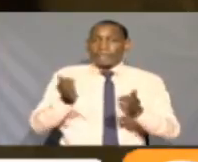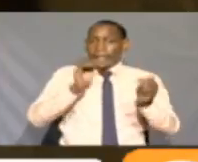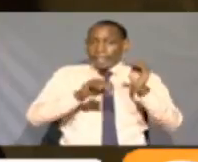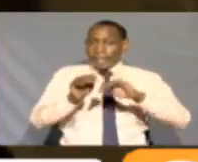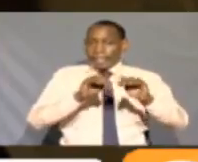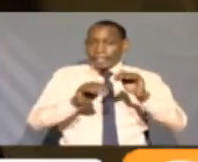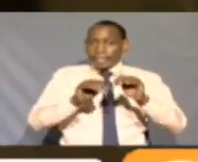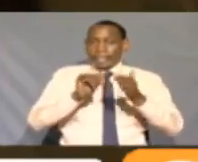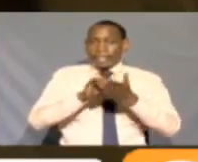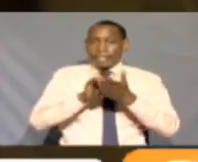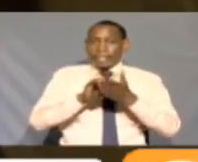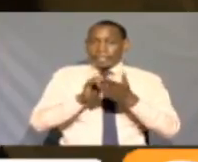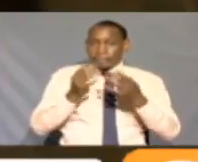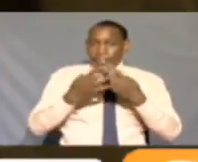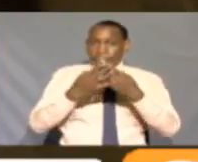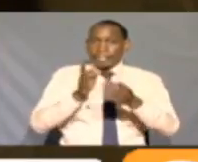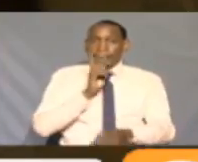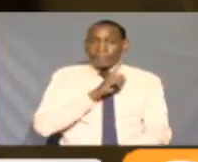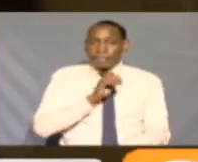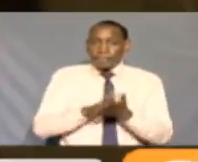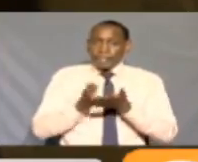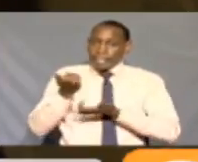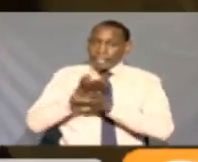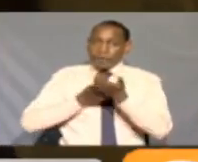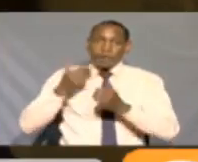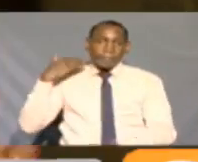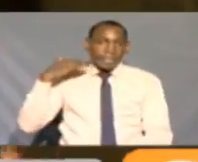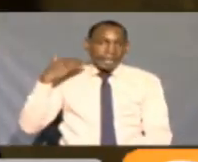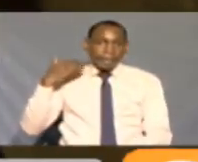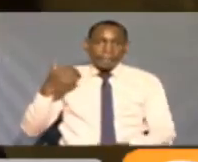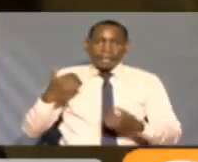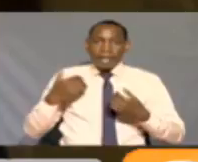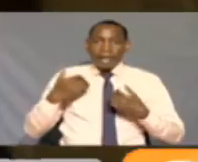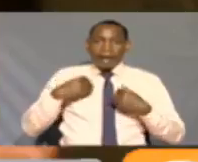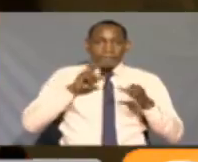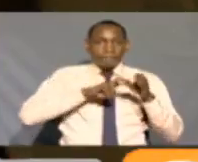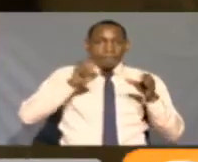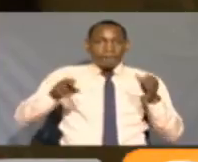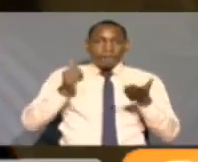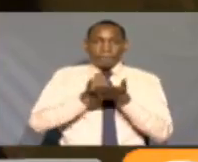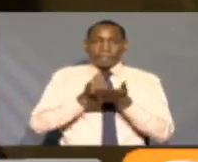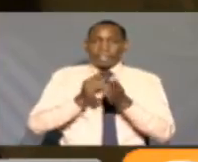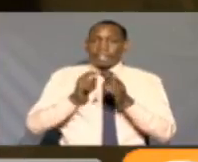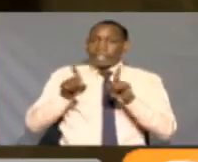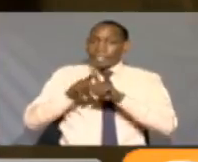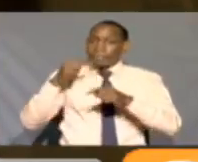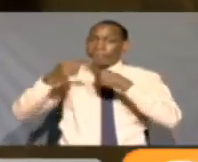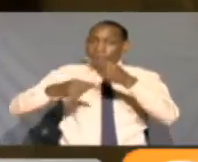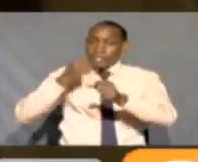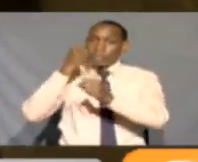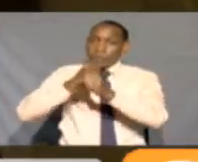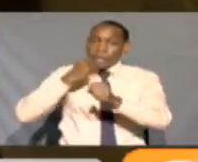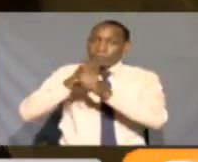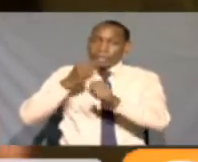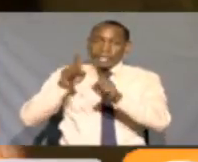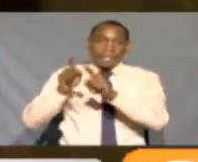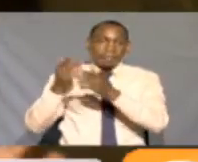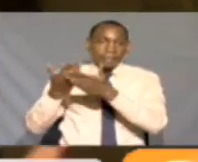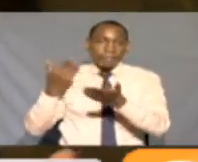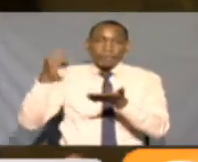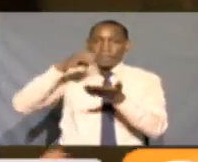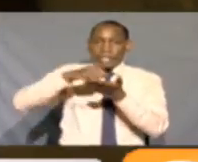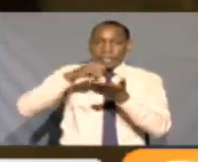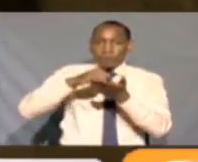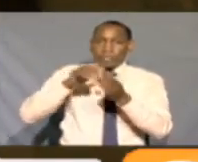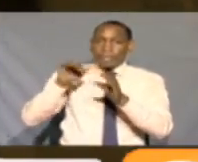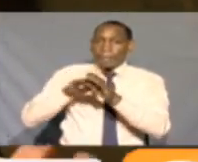public officers who have been charged with an economic crime, have vacated office. They continue to discharge their responsibilities,